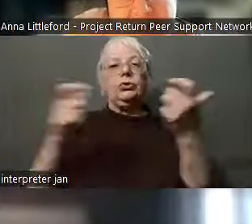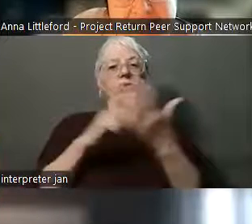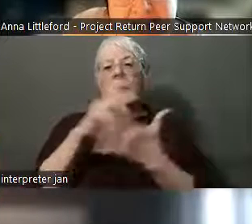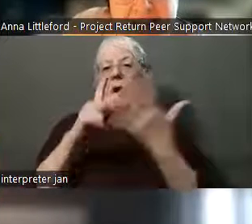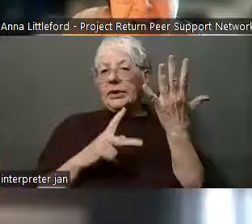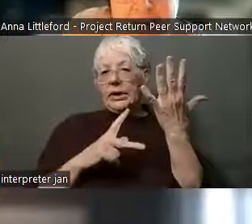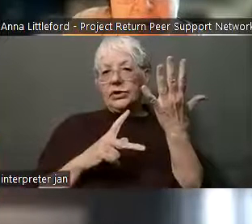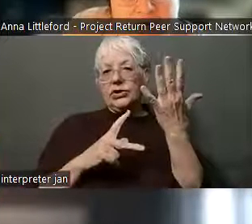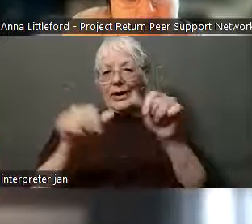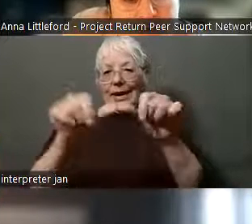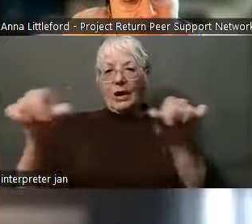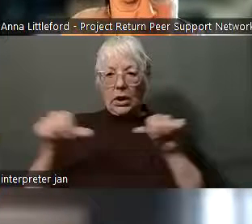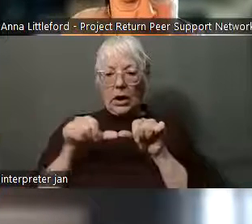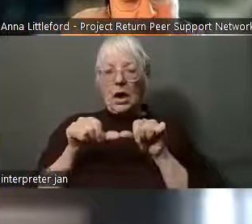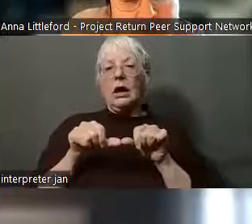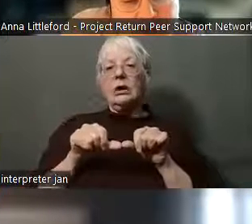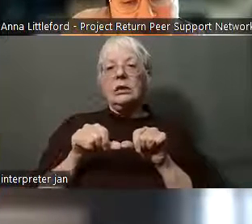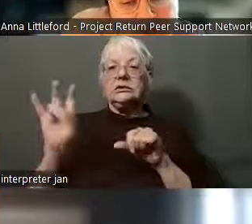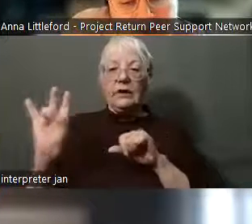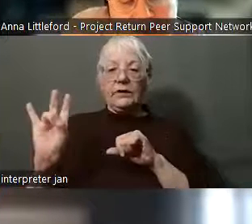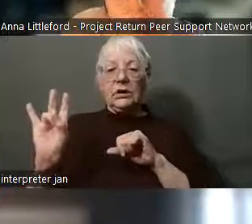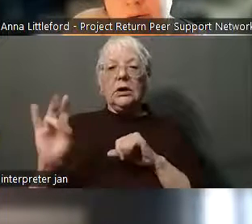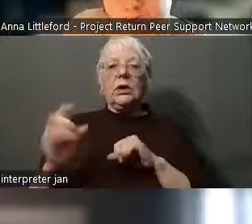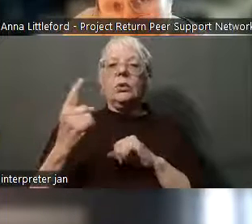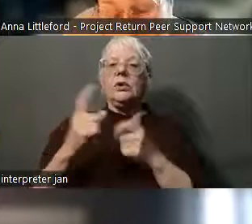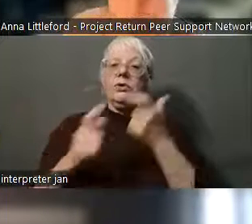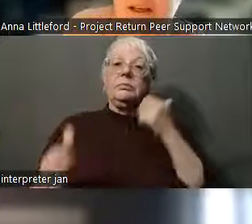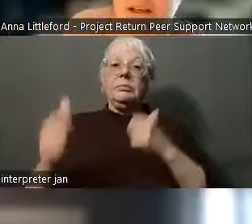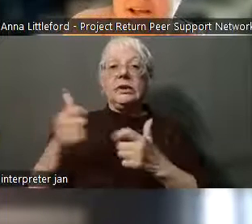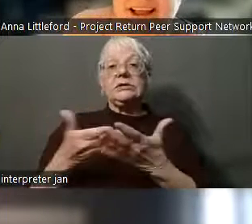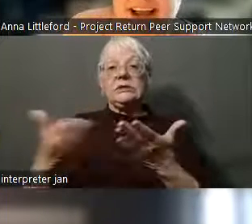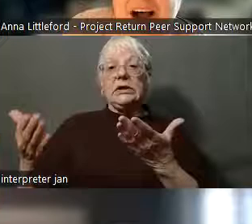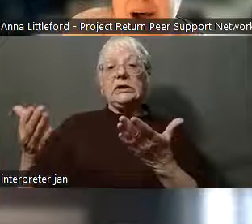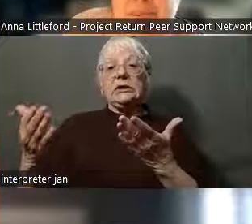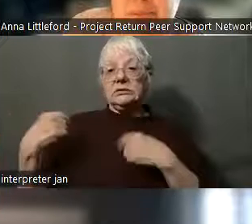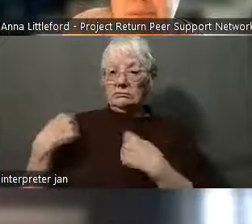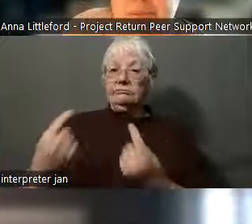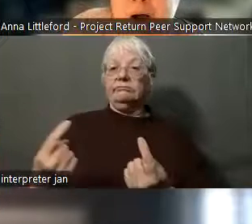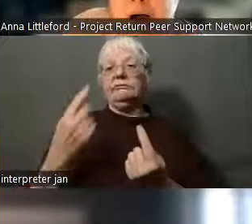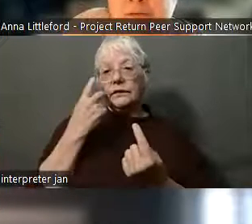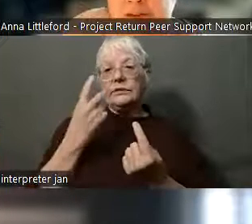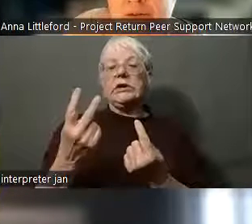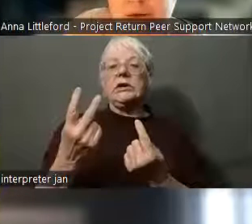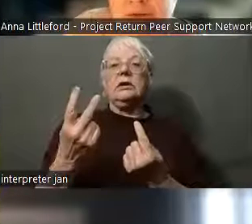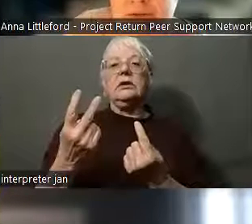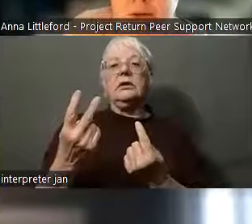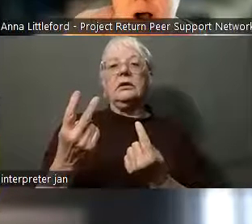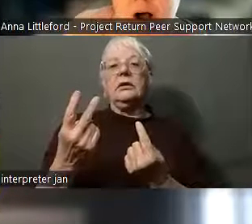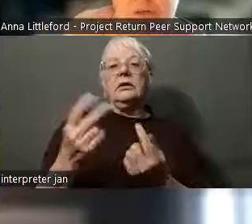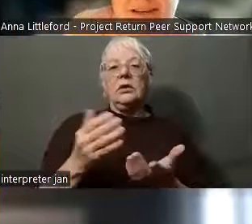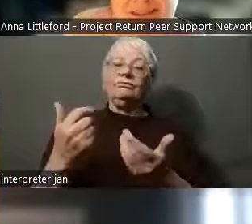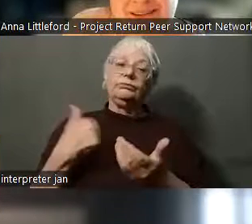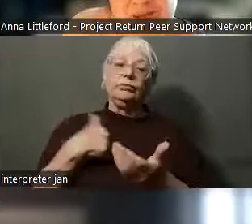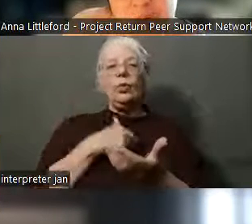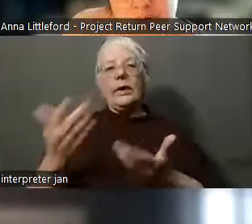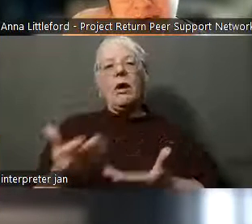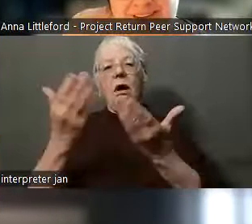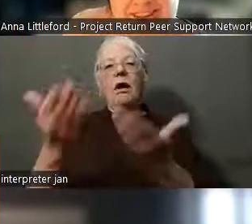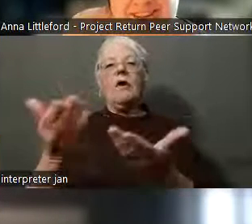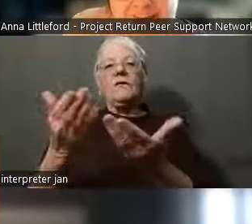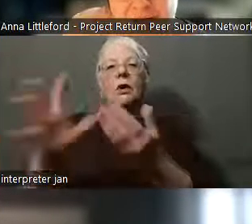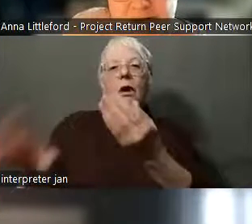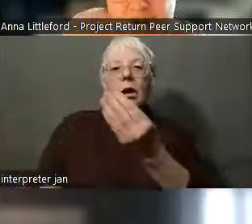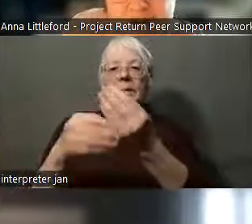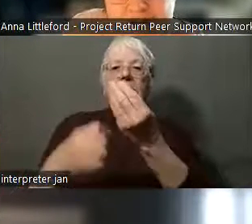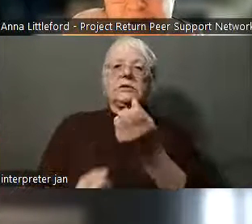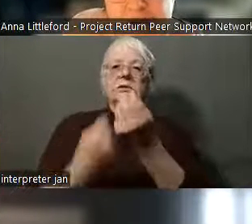area 7. And one of the biggest things that we're seeing, we offer sort of augmented